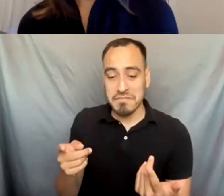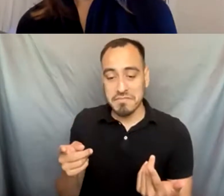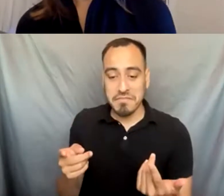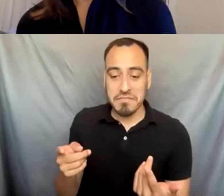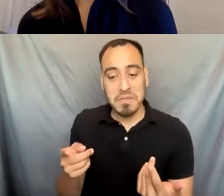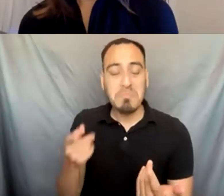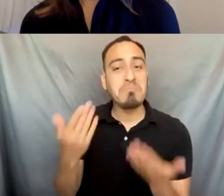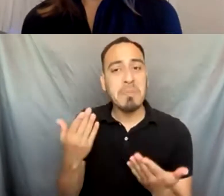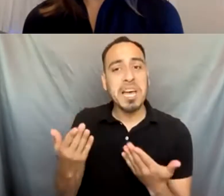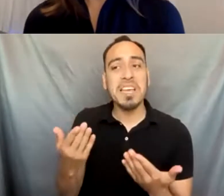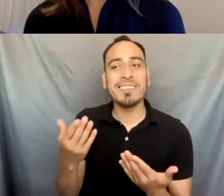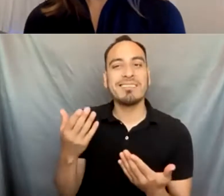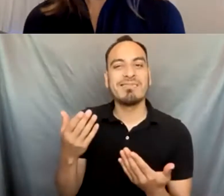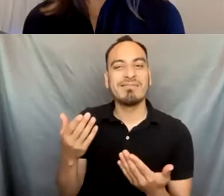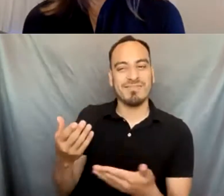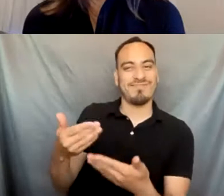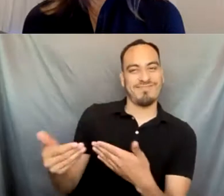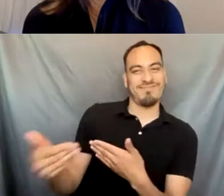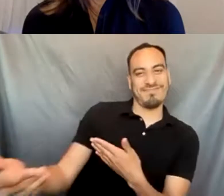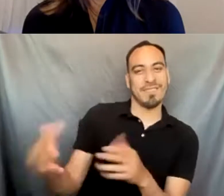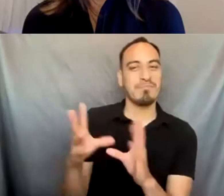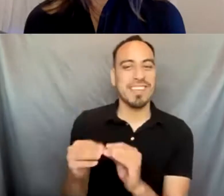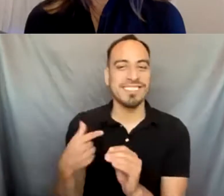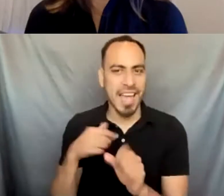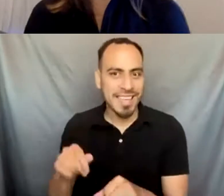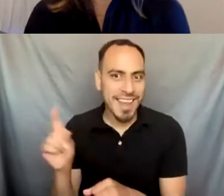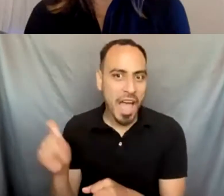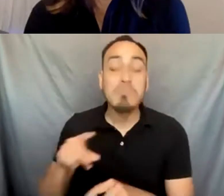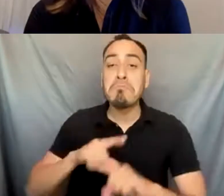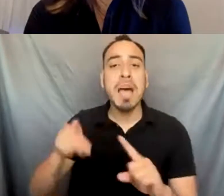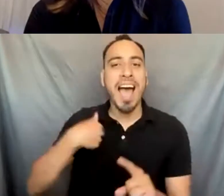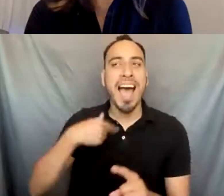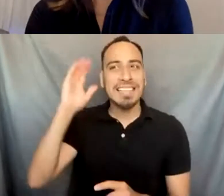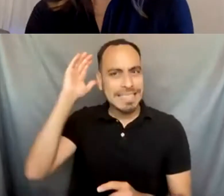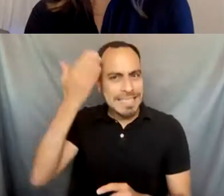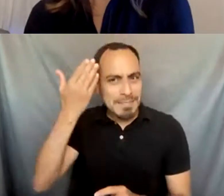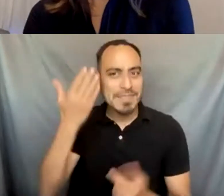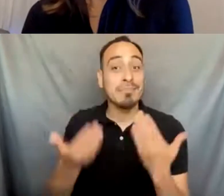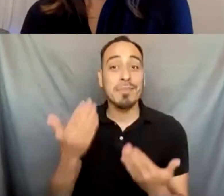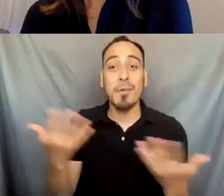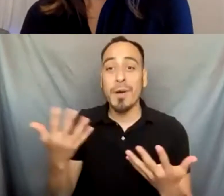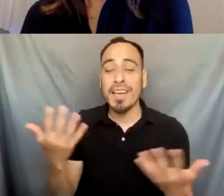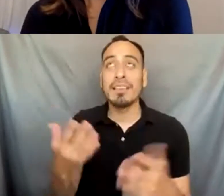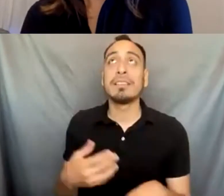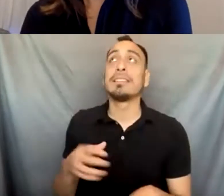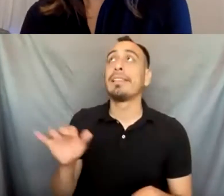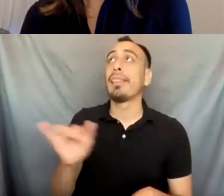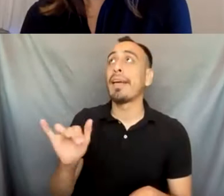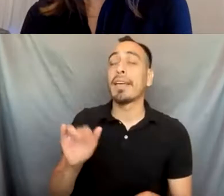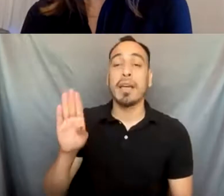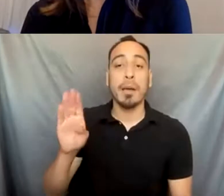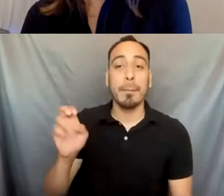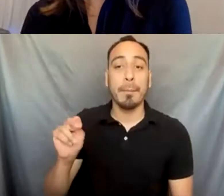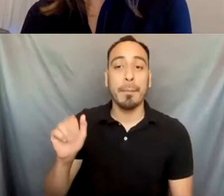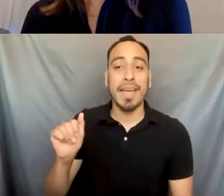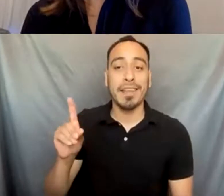discussions, I can have that. I suspect that it's a combination of something like Benadryl